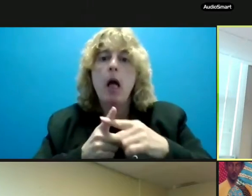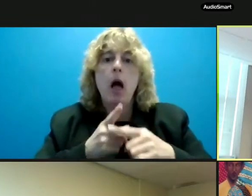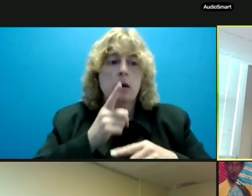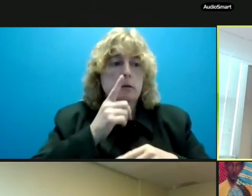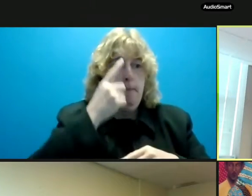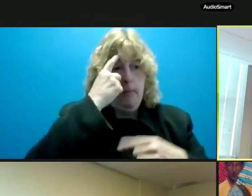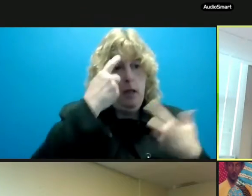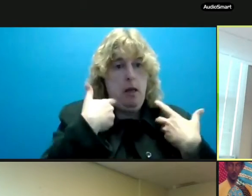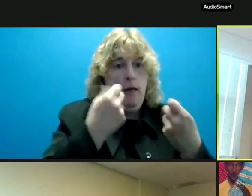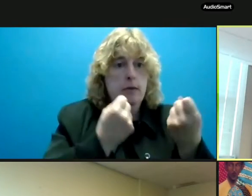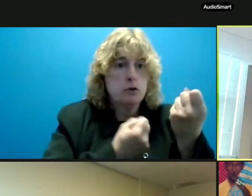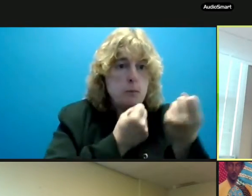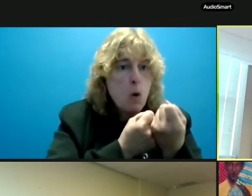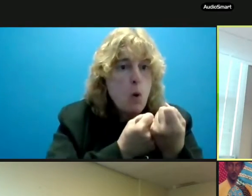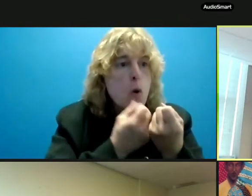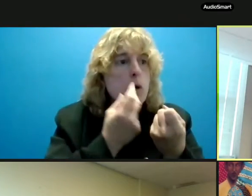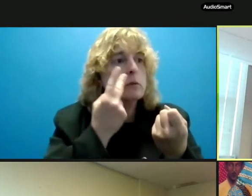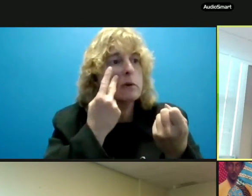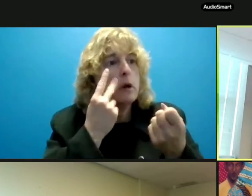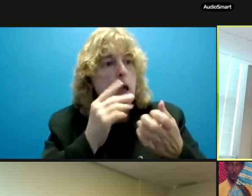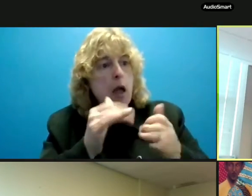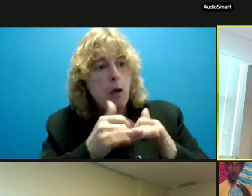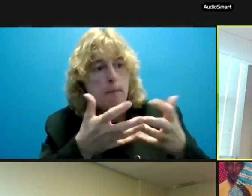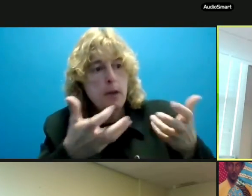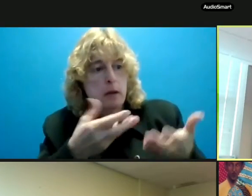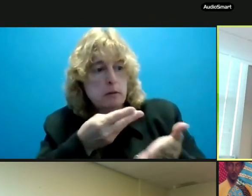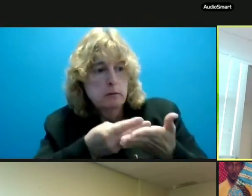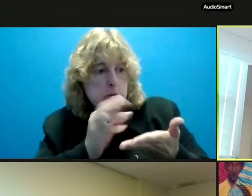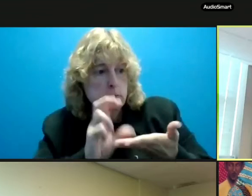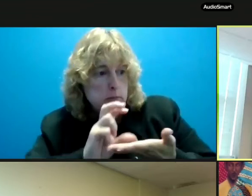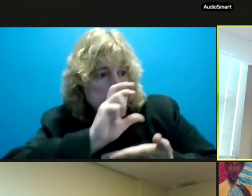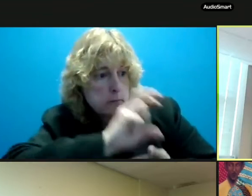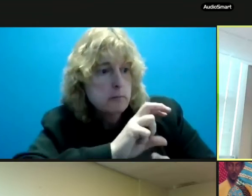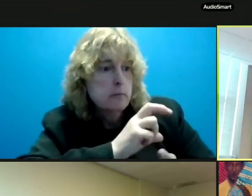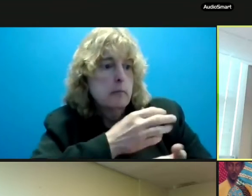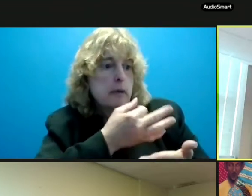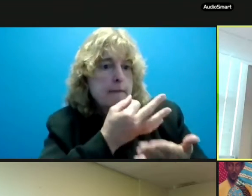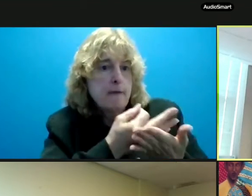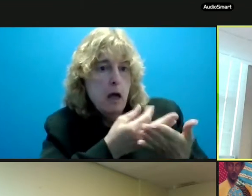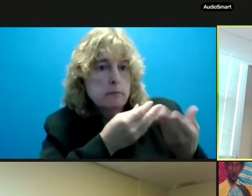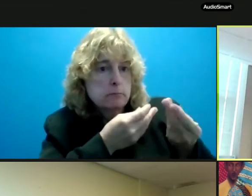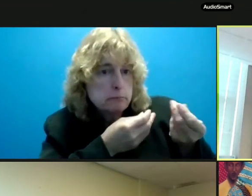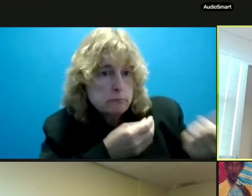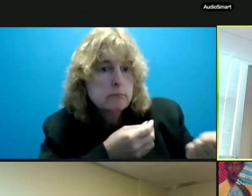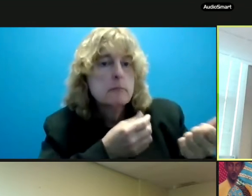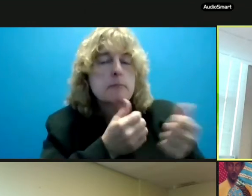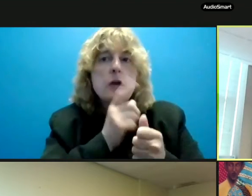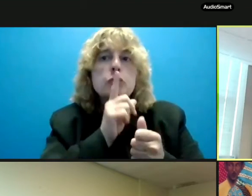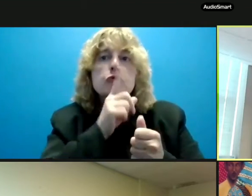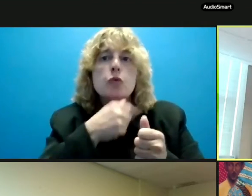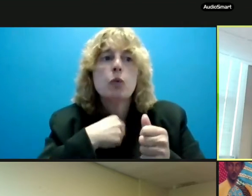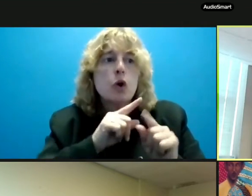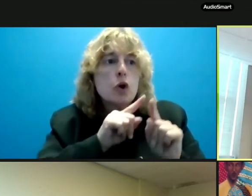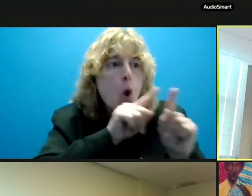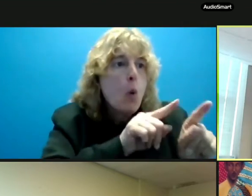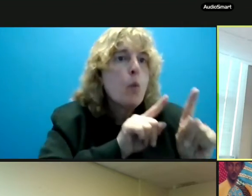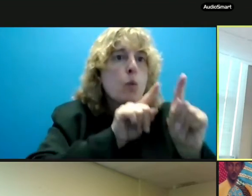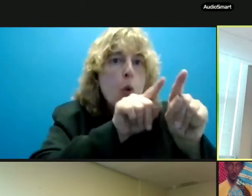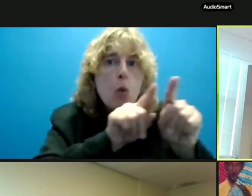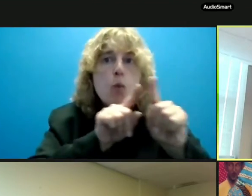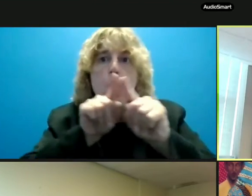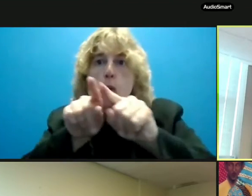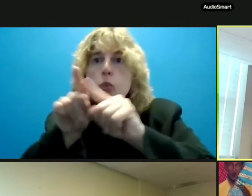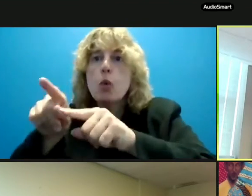looking at our capital outlay and capital funding projects, making sure that we're going into neighborhoods and working with students and families,